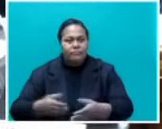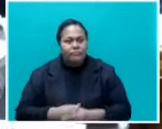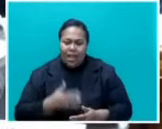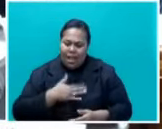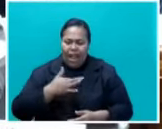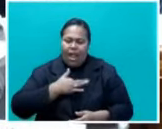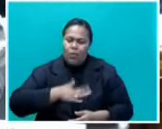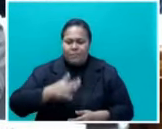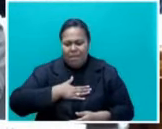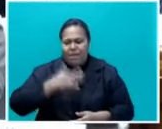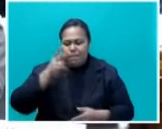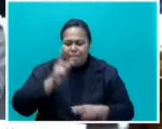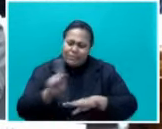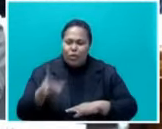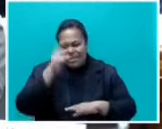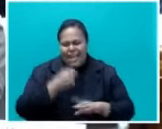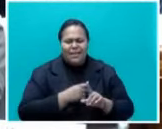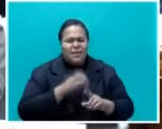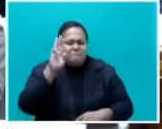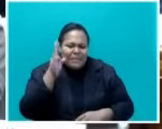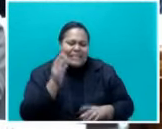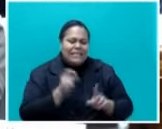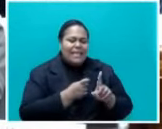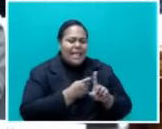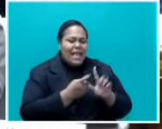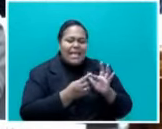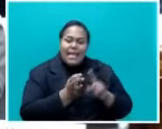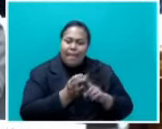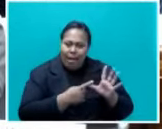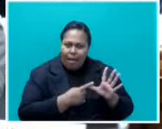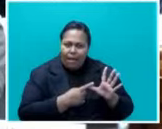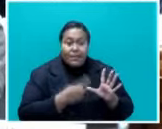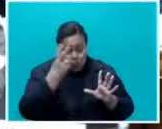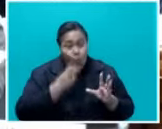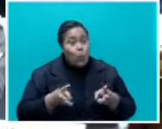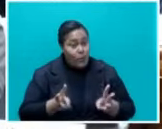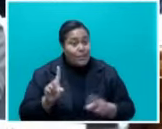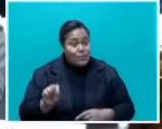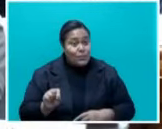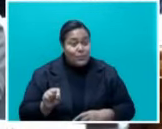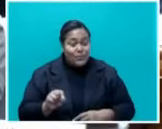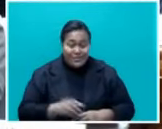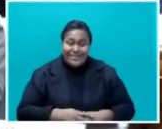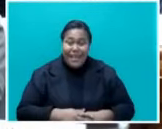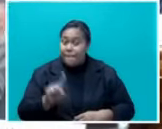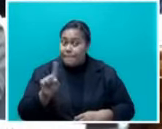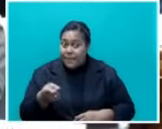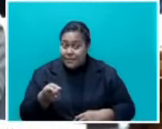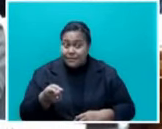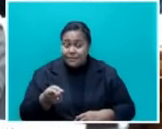Kappa. They can do that. That was the previous way of doing it. But Mrs. Kappa